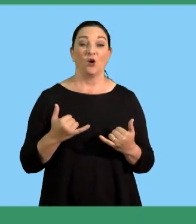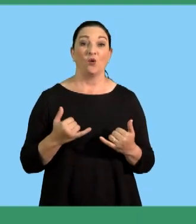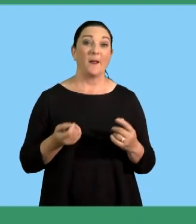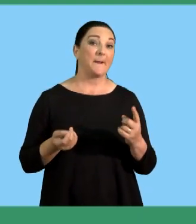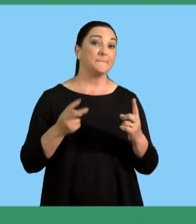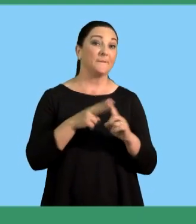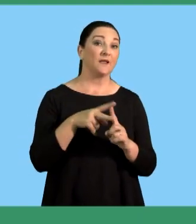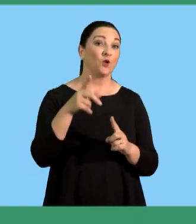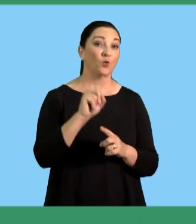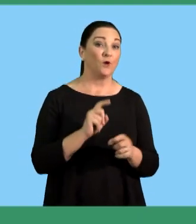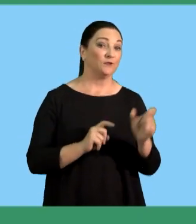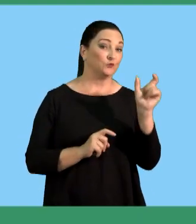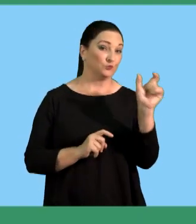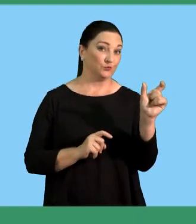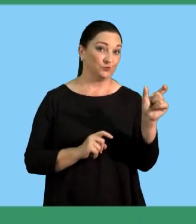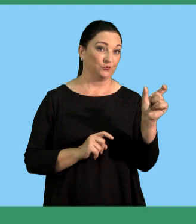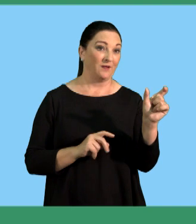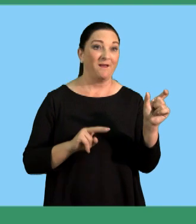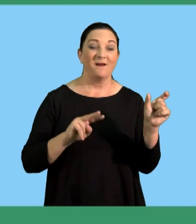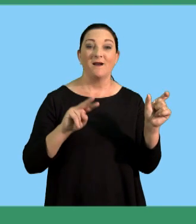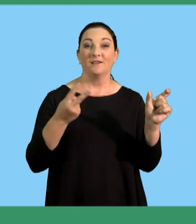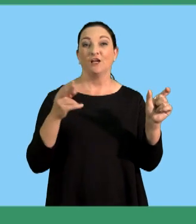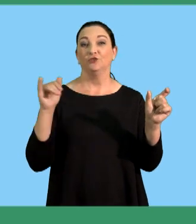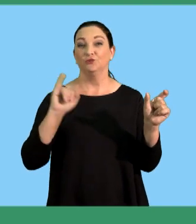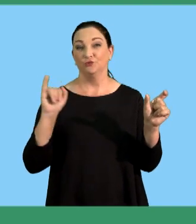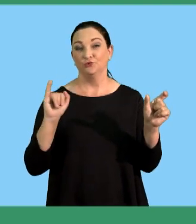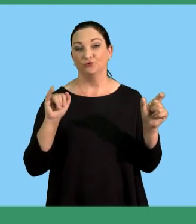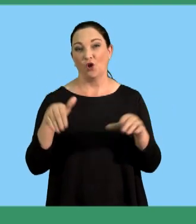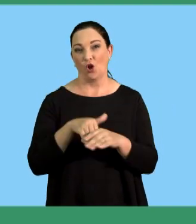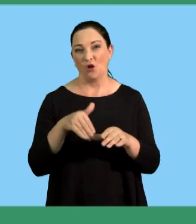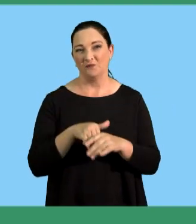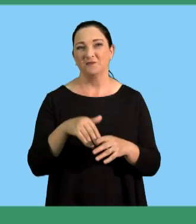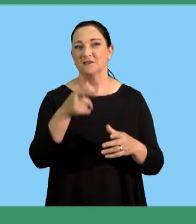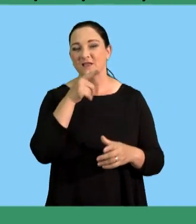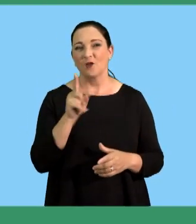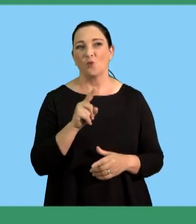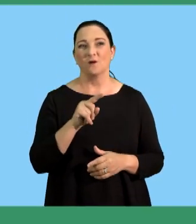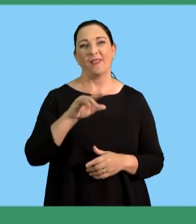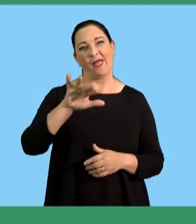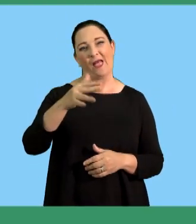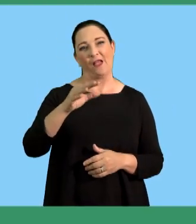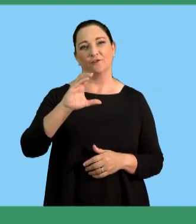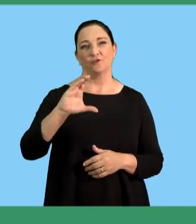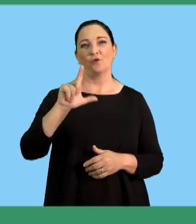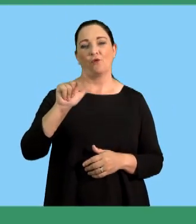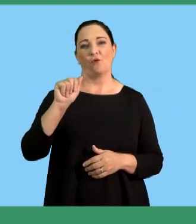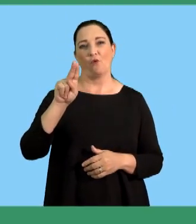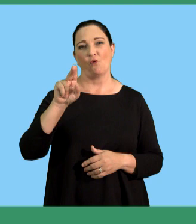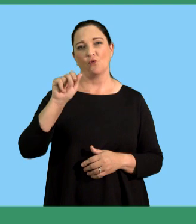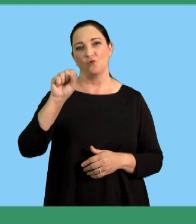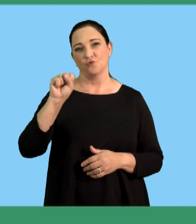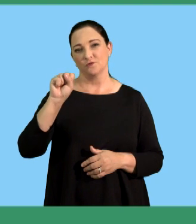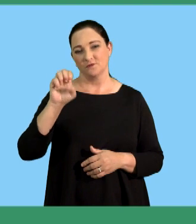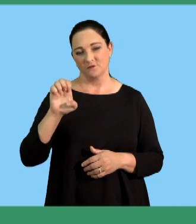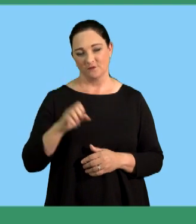applicable there is the term now, another insurance concept which we call now average loss. What do we mean by average